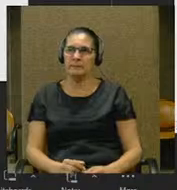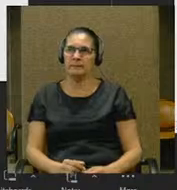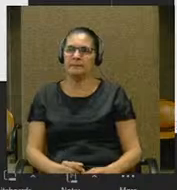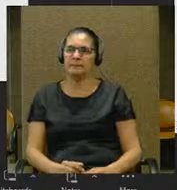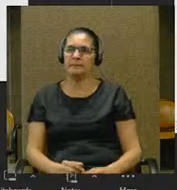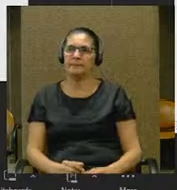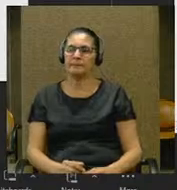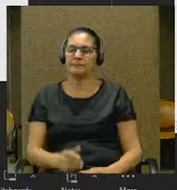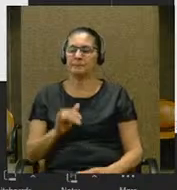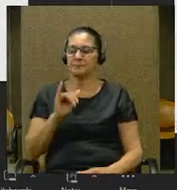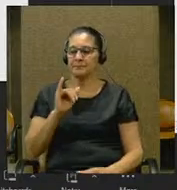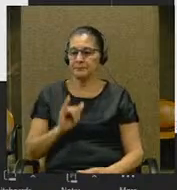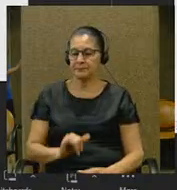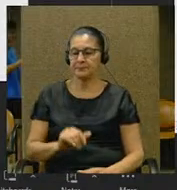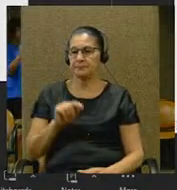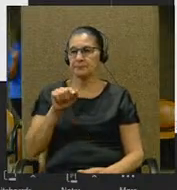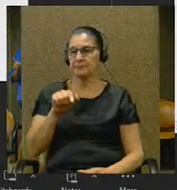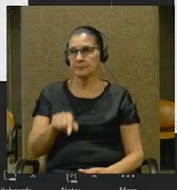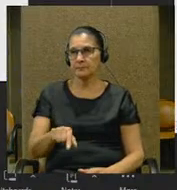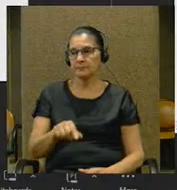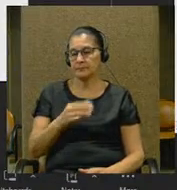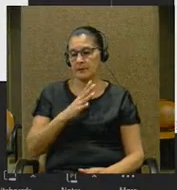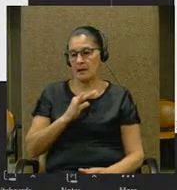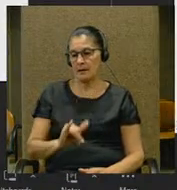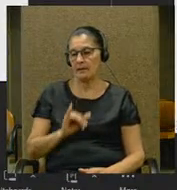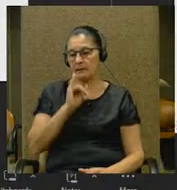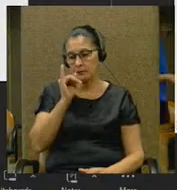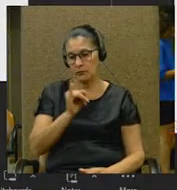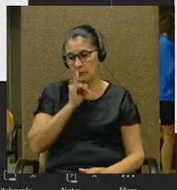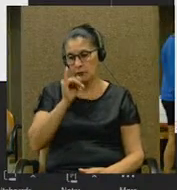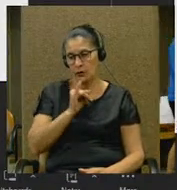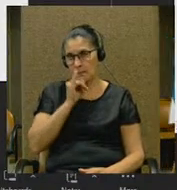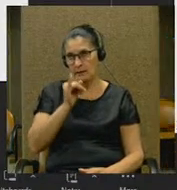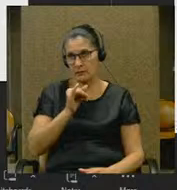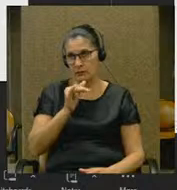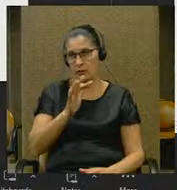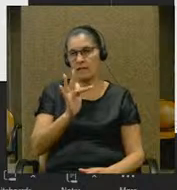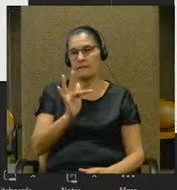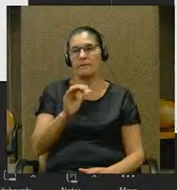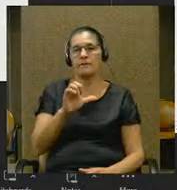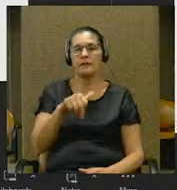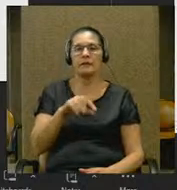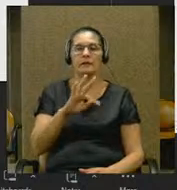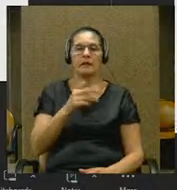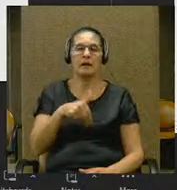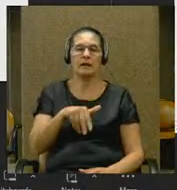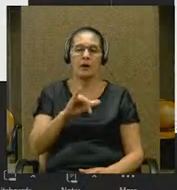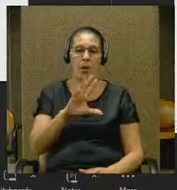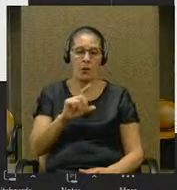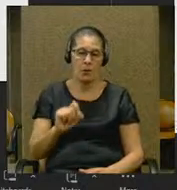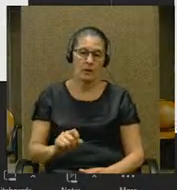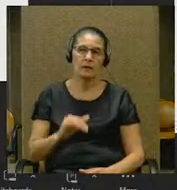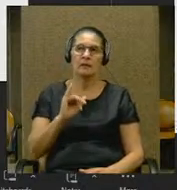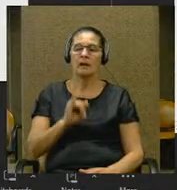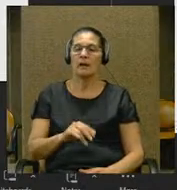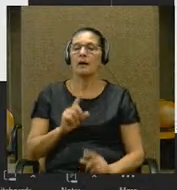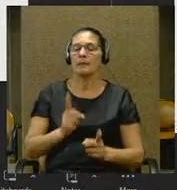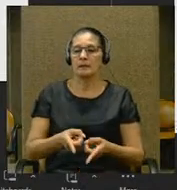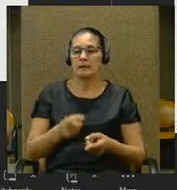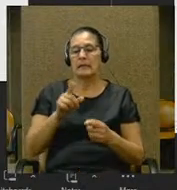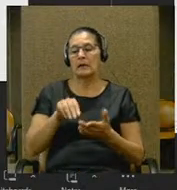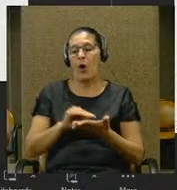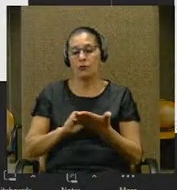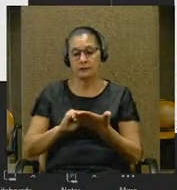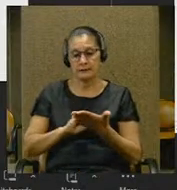fentanyl and its contribution to death. The coroner service has also, besides investigating individual